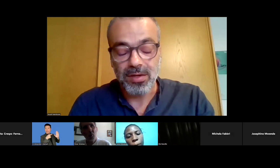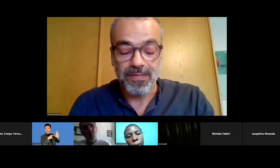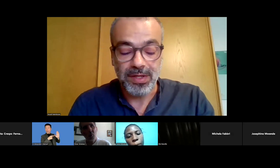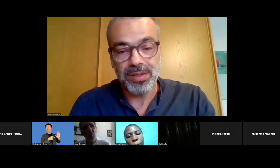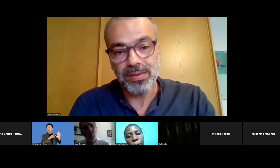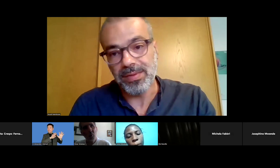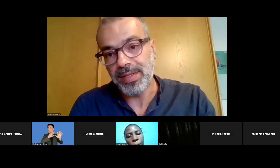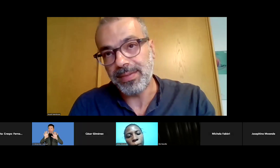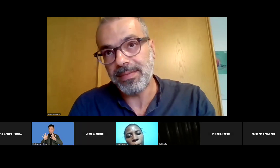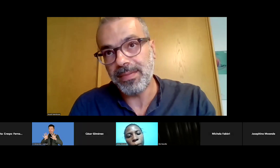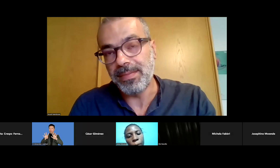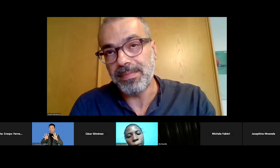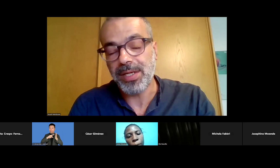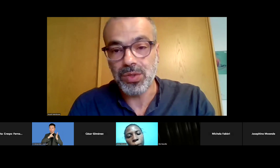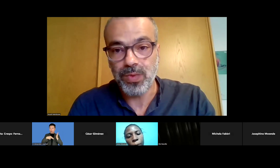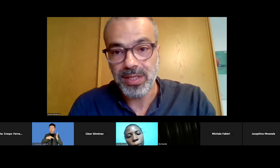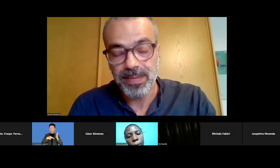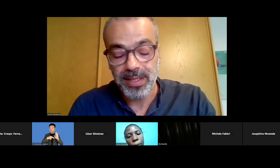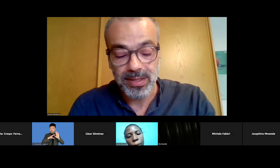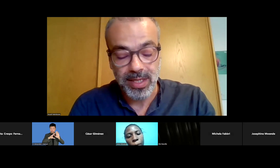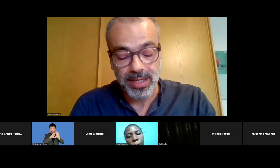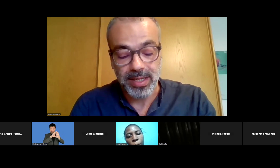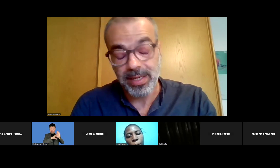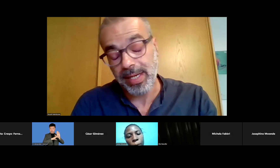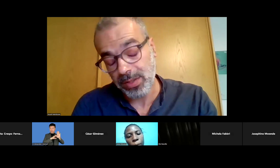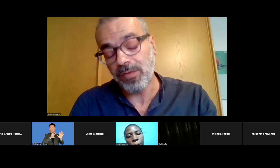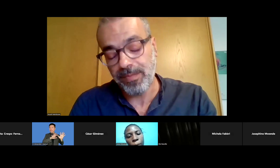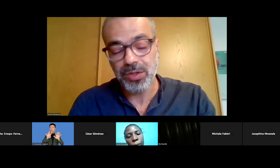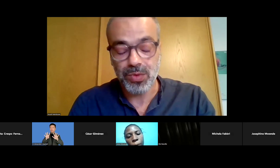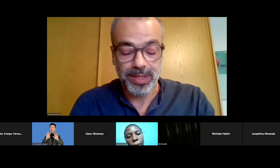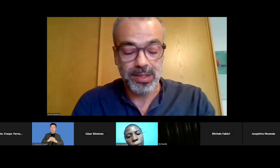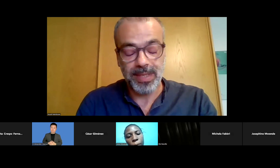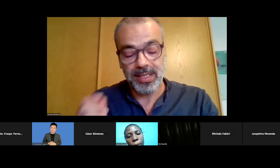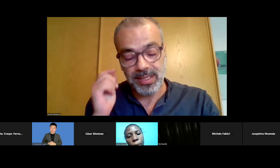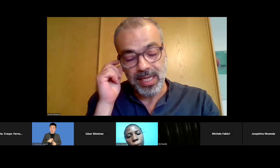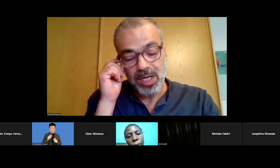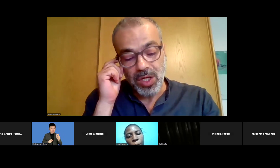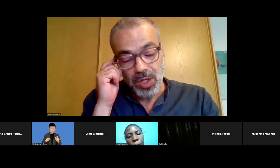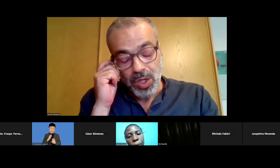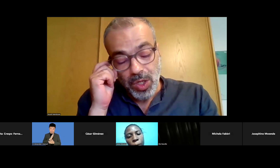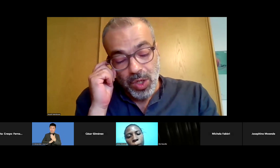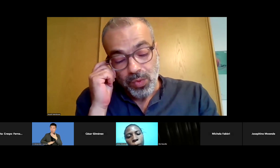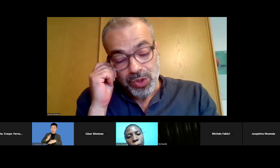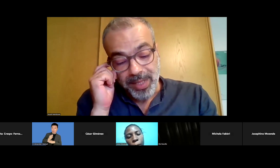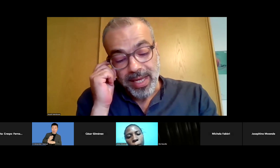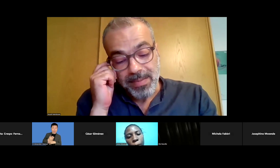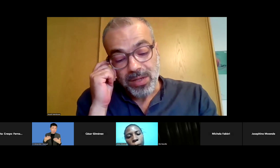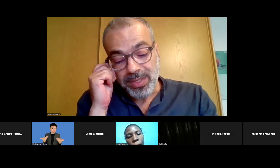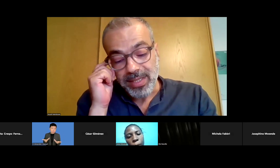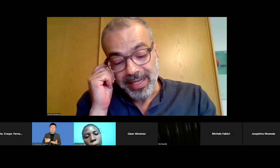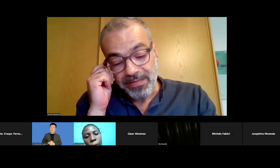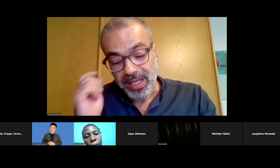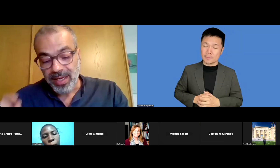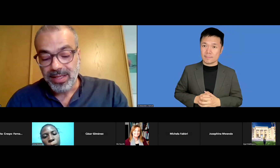Nations Convention on persons with disabilities, rights of persons with disabilities, was speaking